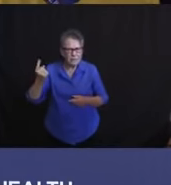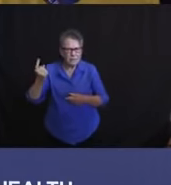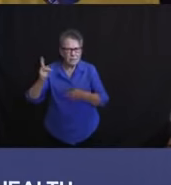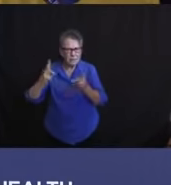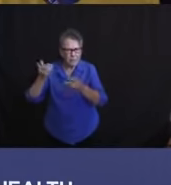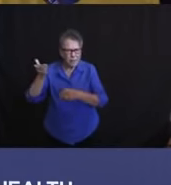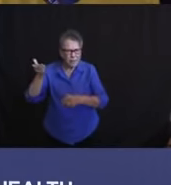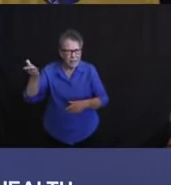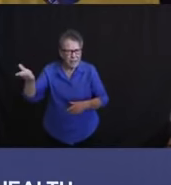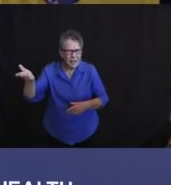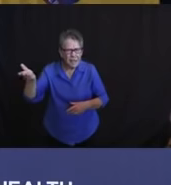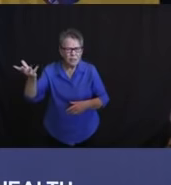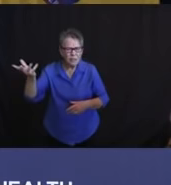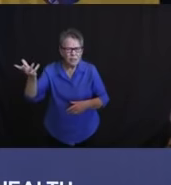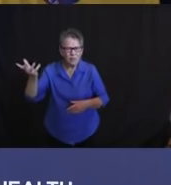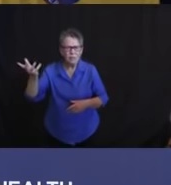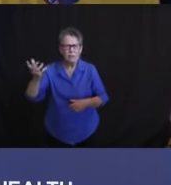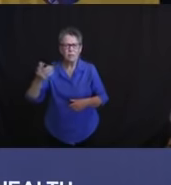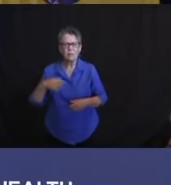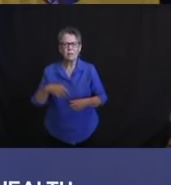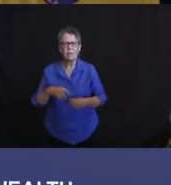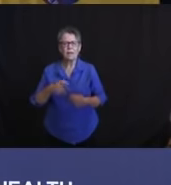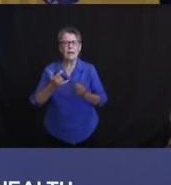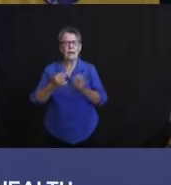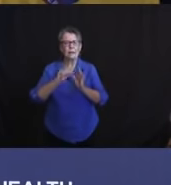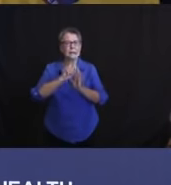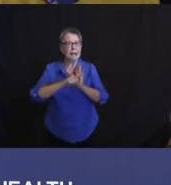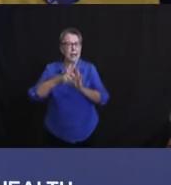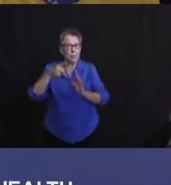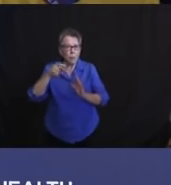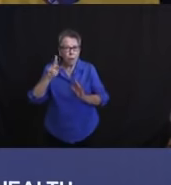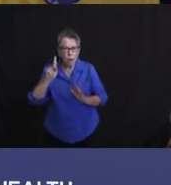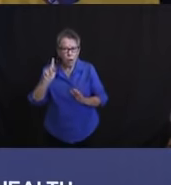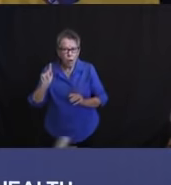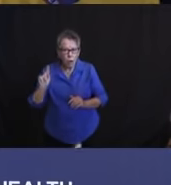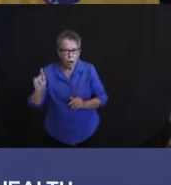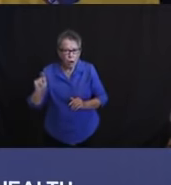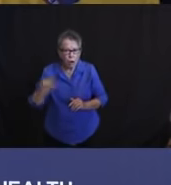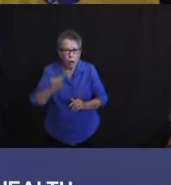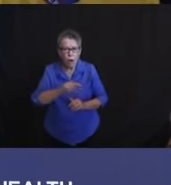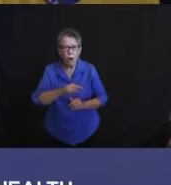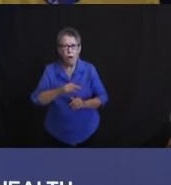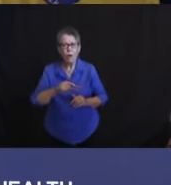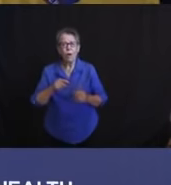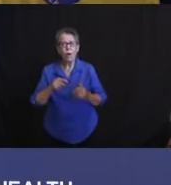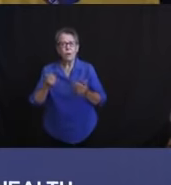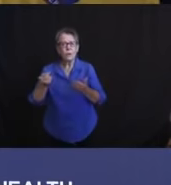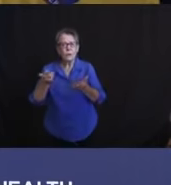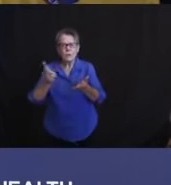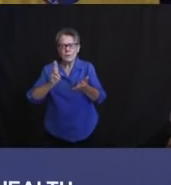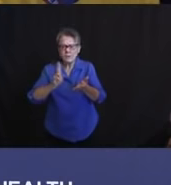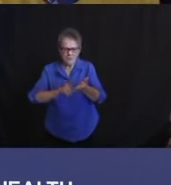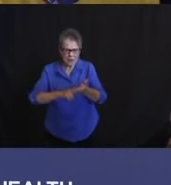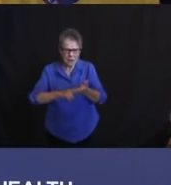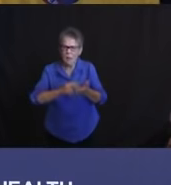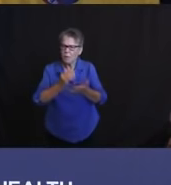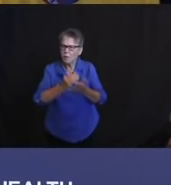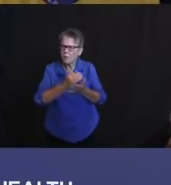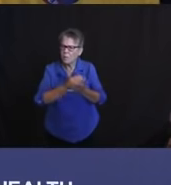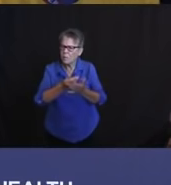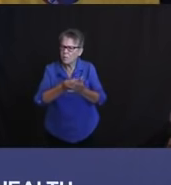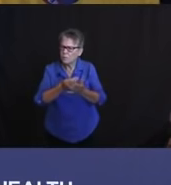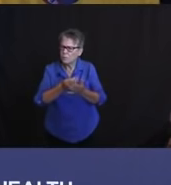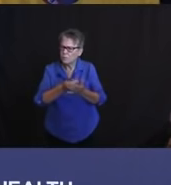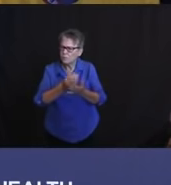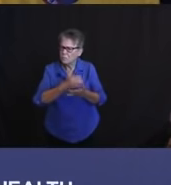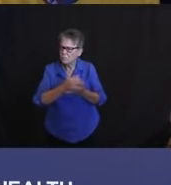the state park language in the budget that you signed yesterday, doesn't that open the door to privatization and